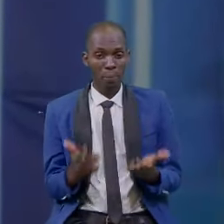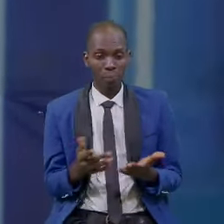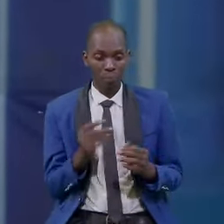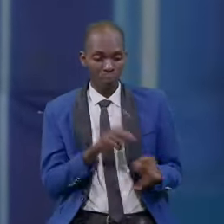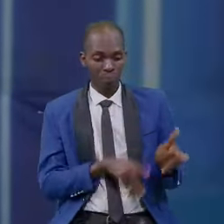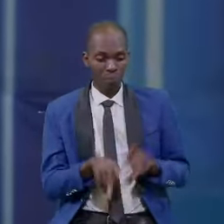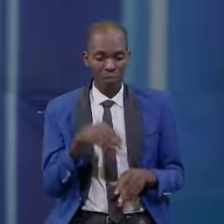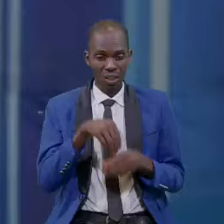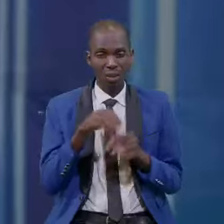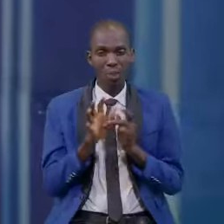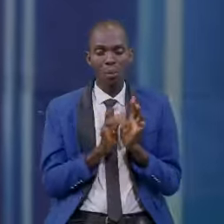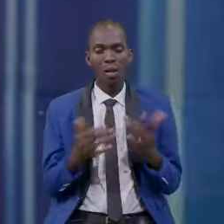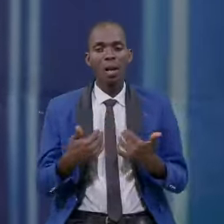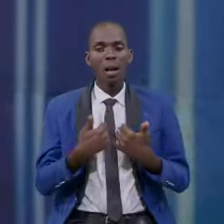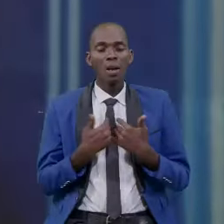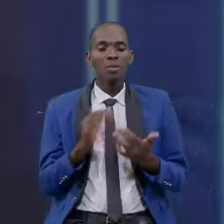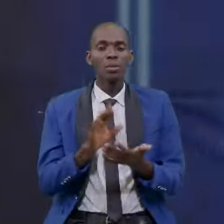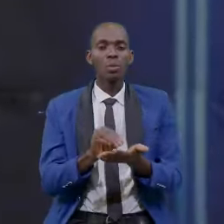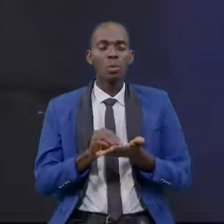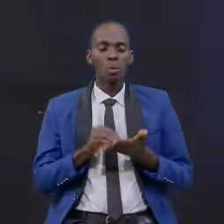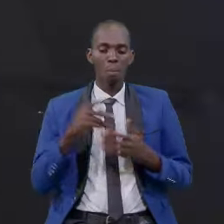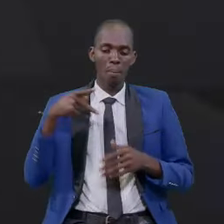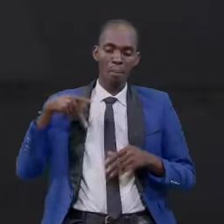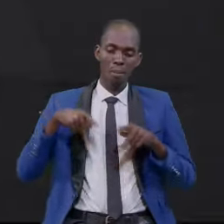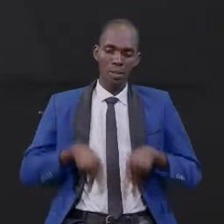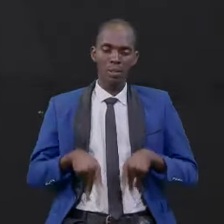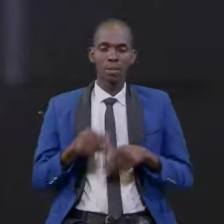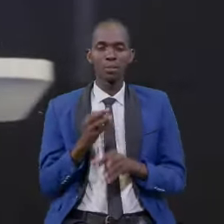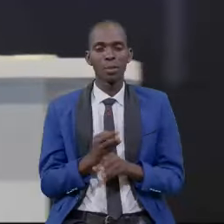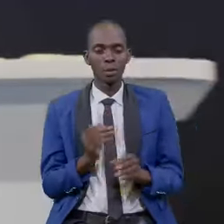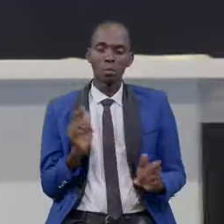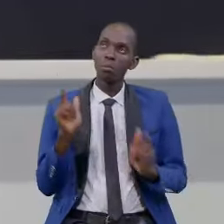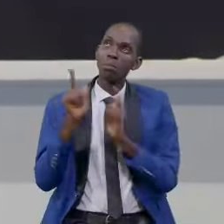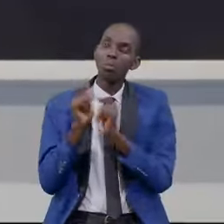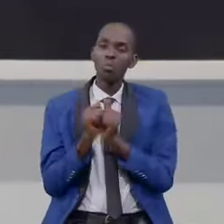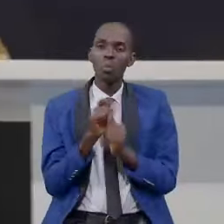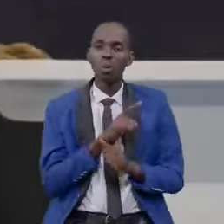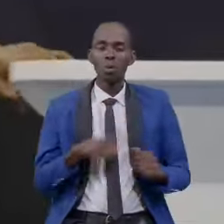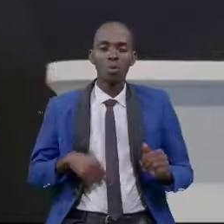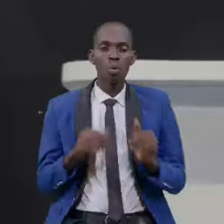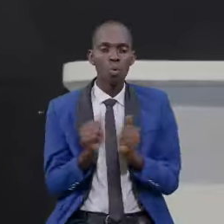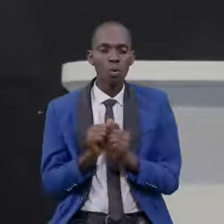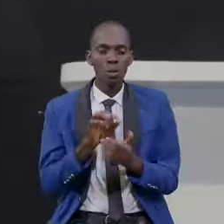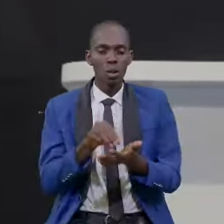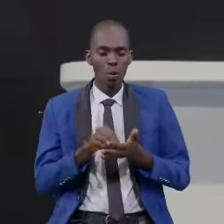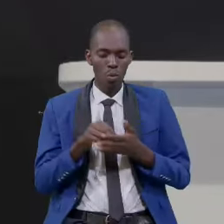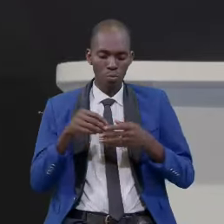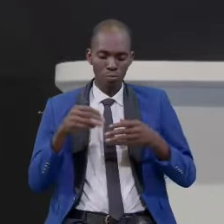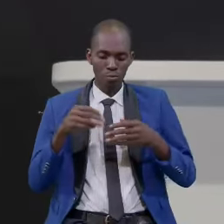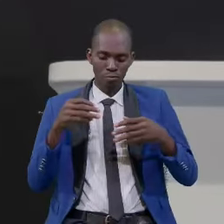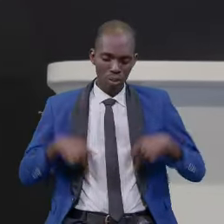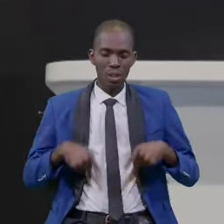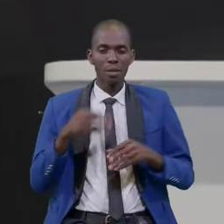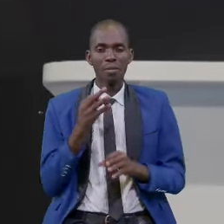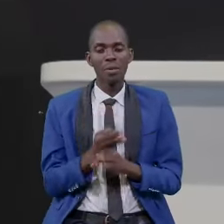personal faith. They came with their personal faith. They came with the expectation that they're coming